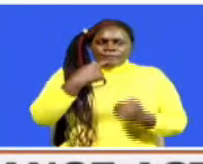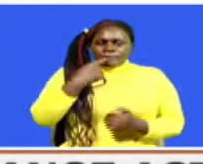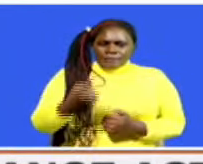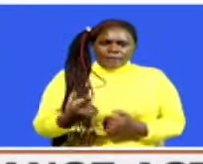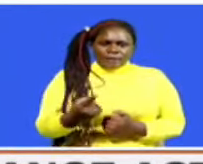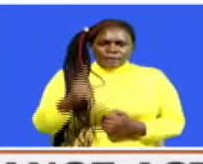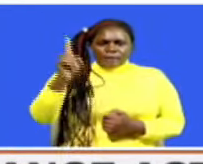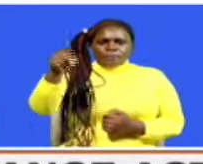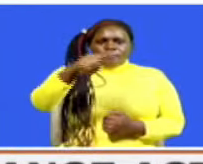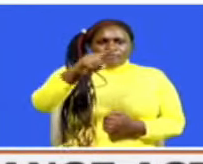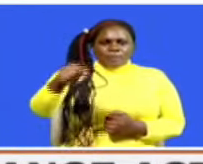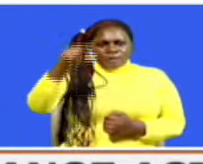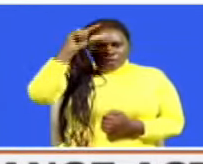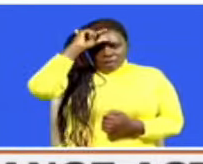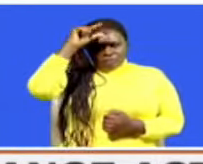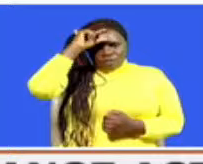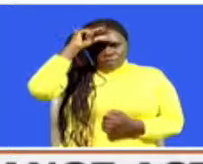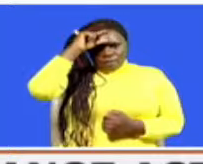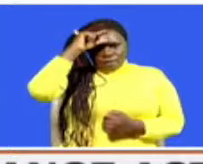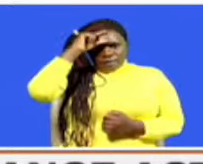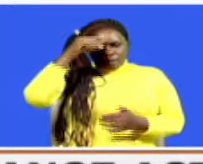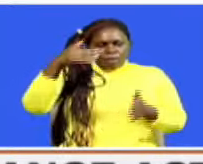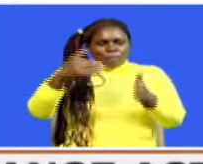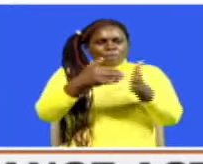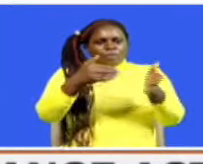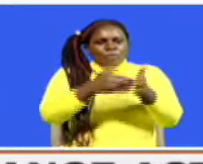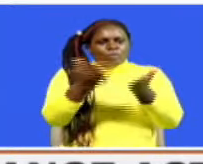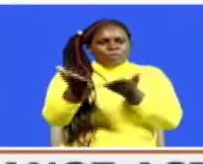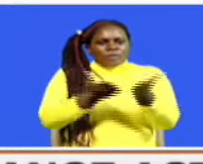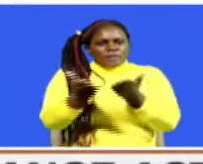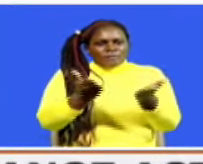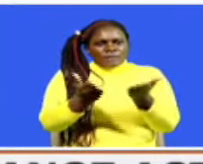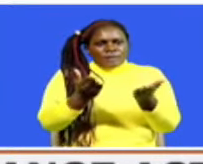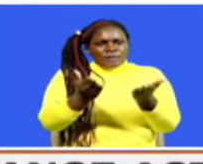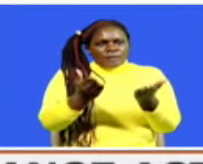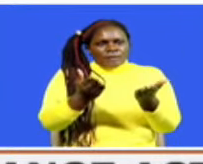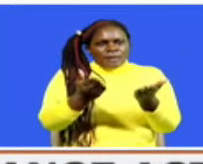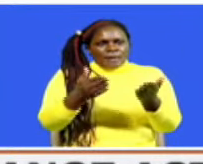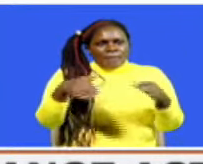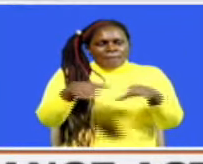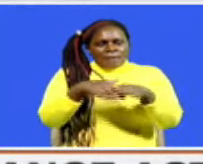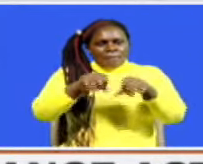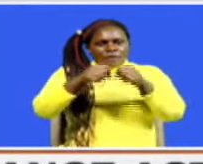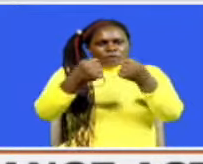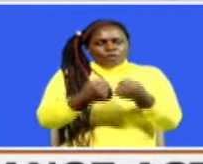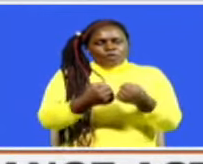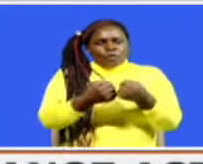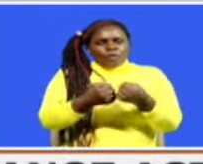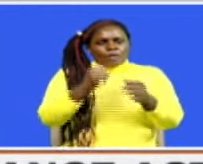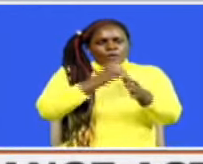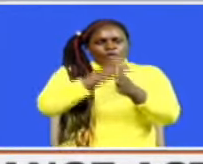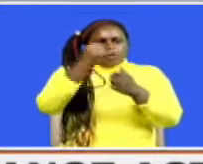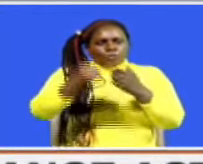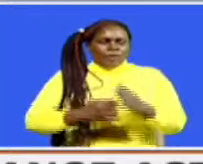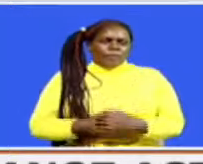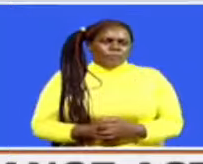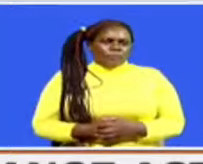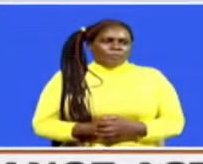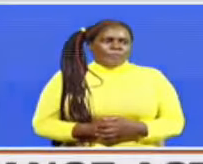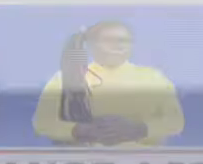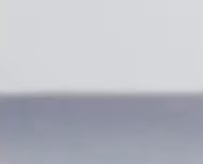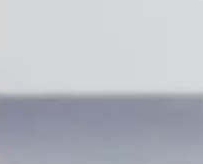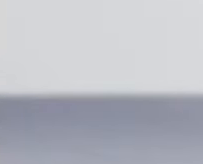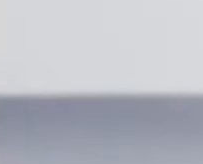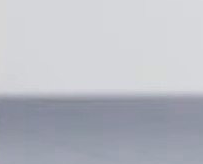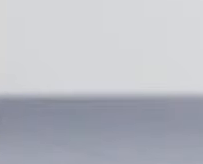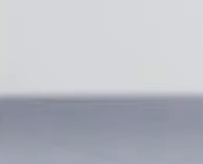that it is illegal for the government to deny Kenyans medical services if one was not a member of the social health insurance. Under the scheme, all